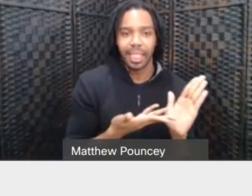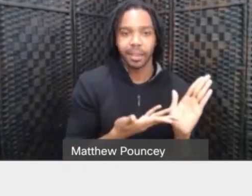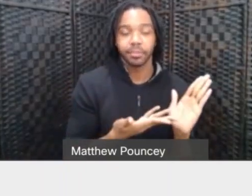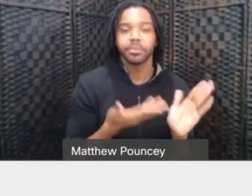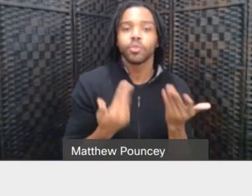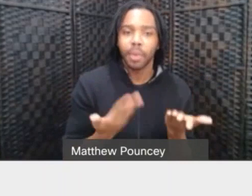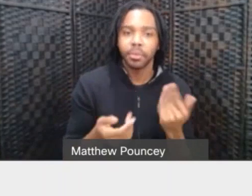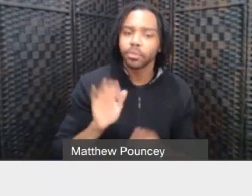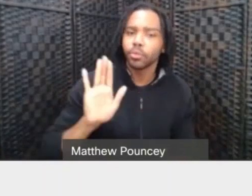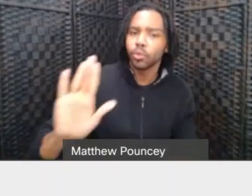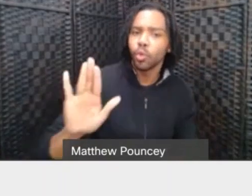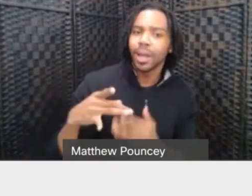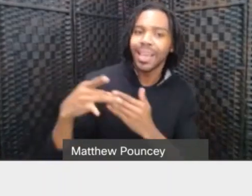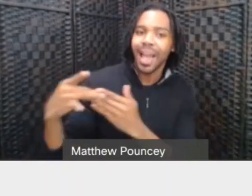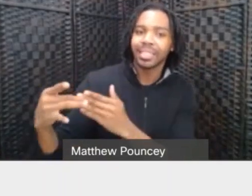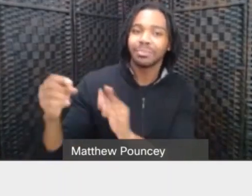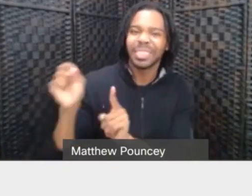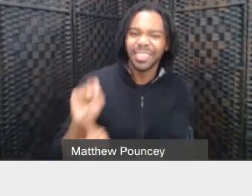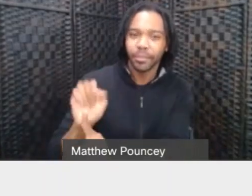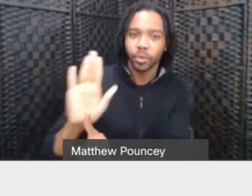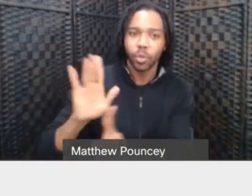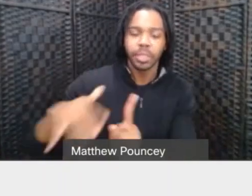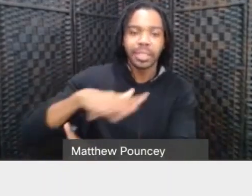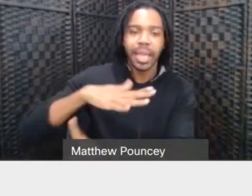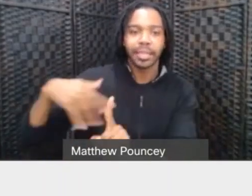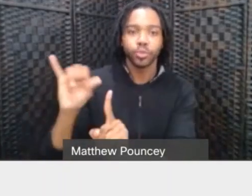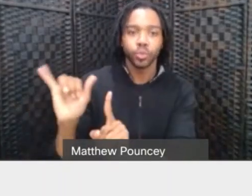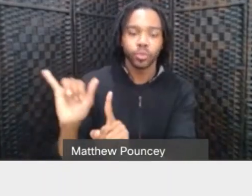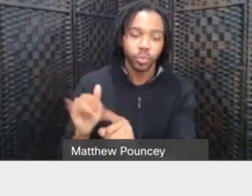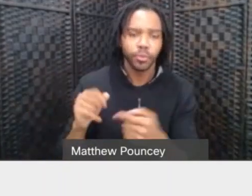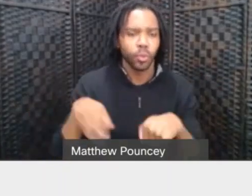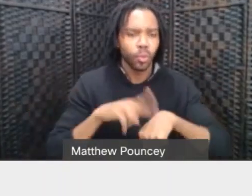your guidance specific for your setting. Of course, we don't have